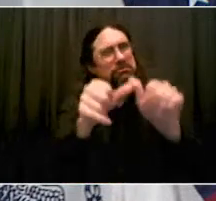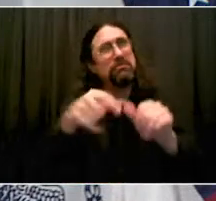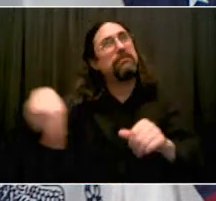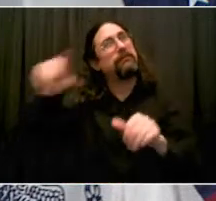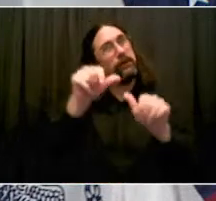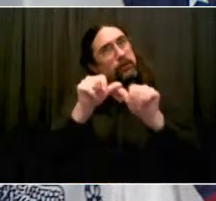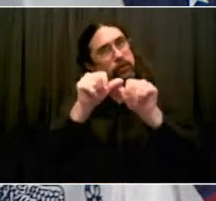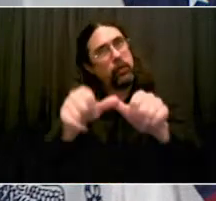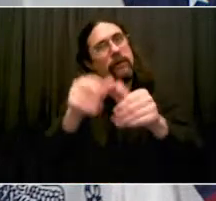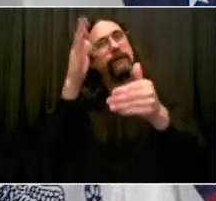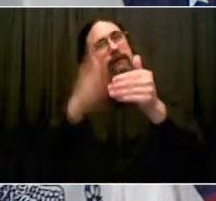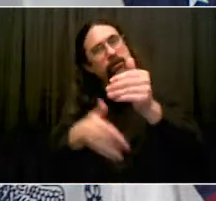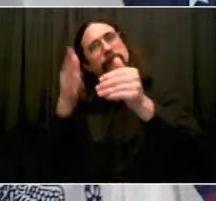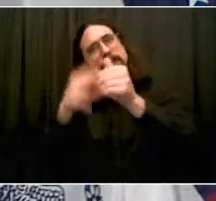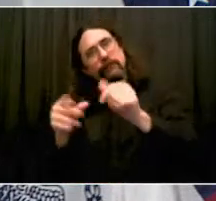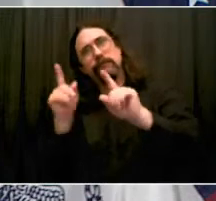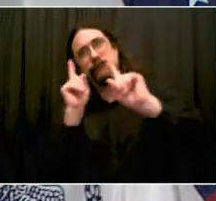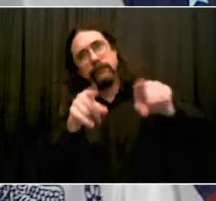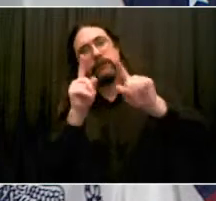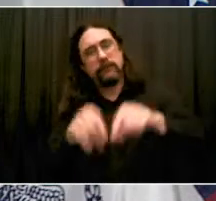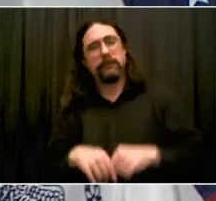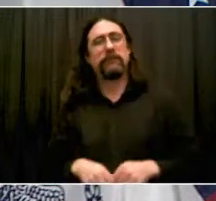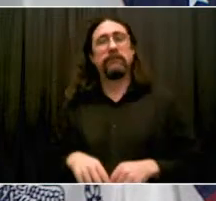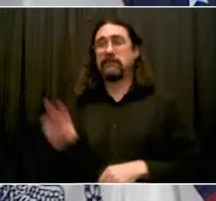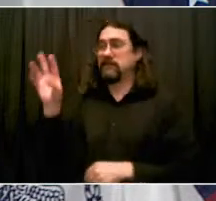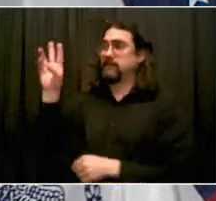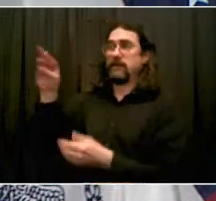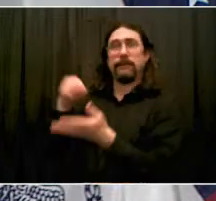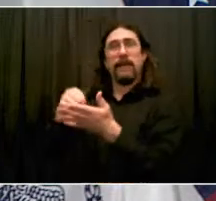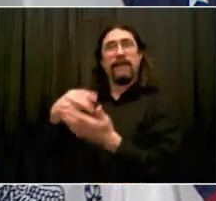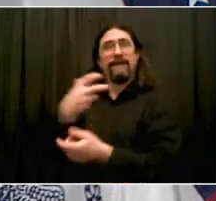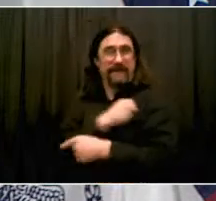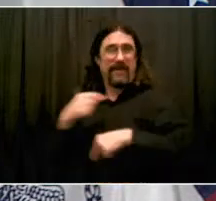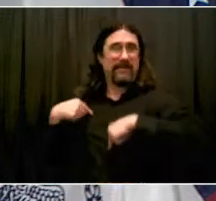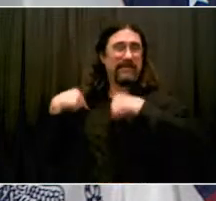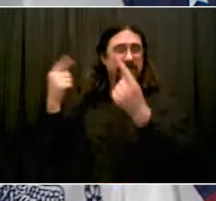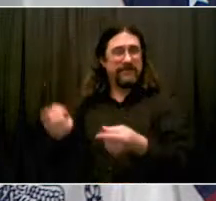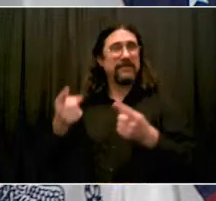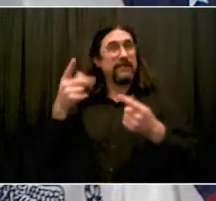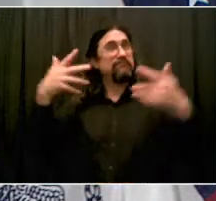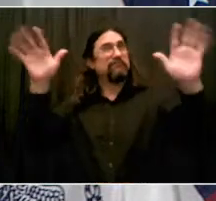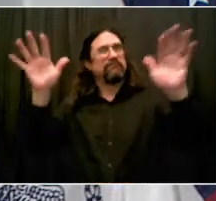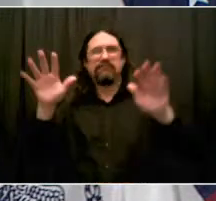to nyc.gov/vaccine finder or call